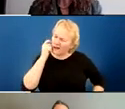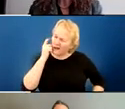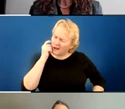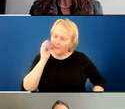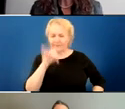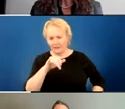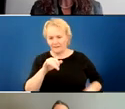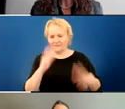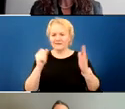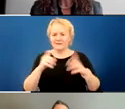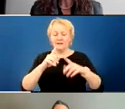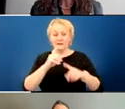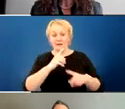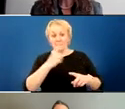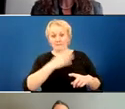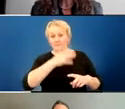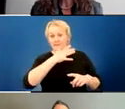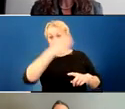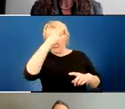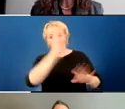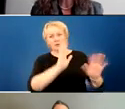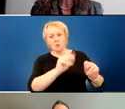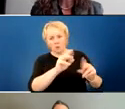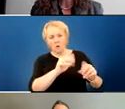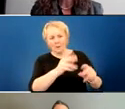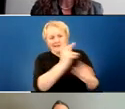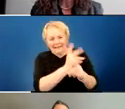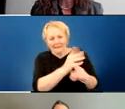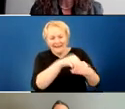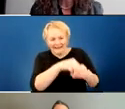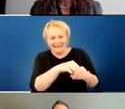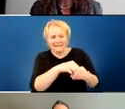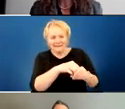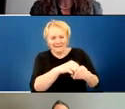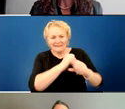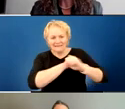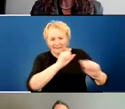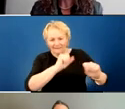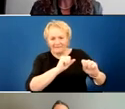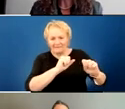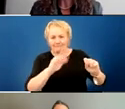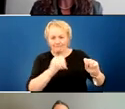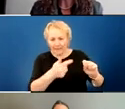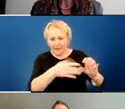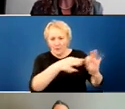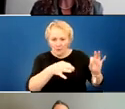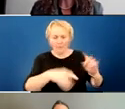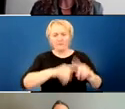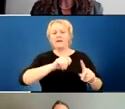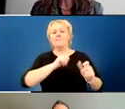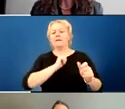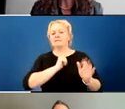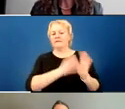So for my parents, I always tell them, put it in a Ziploc bag so you have it. And then I've uploaded it for